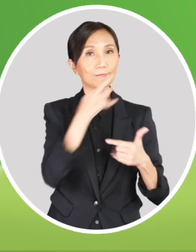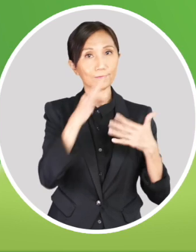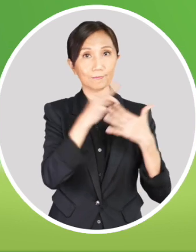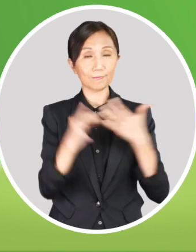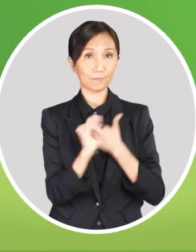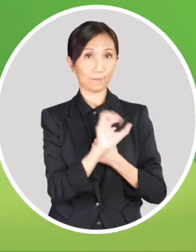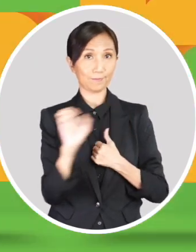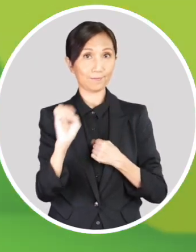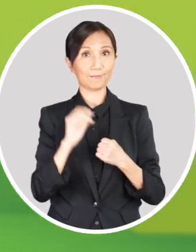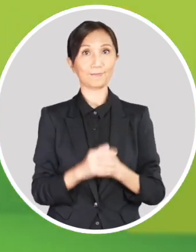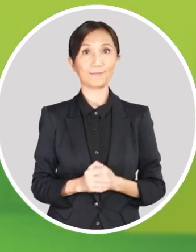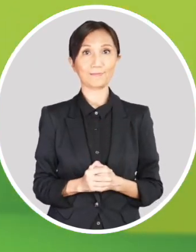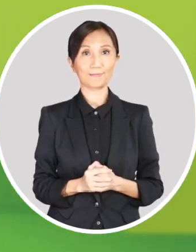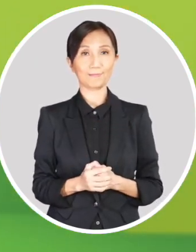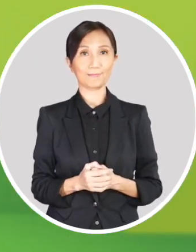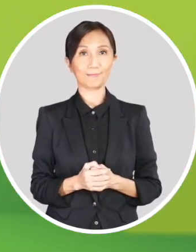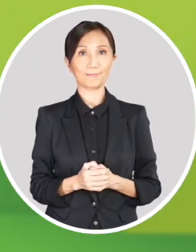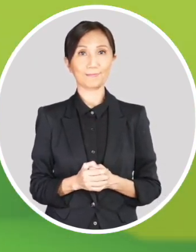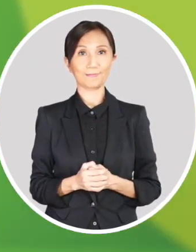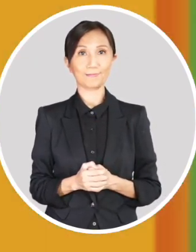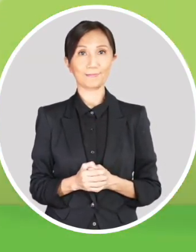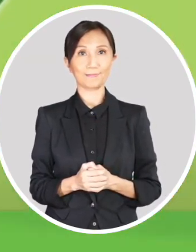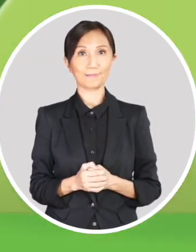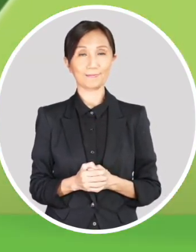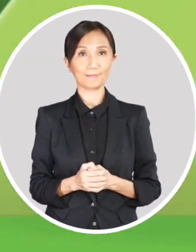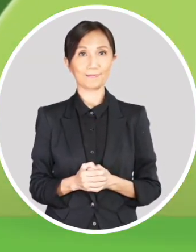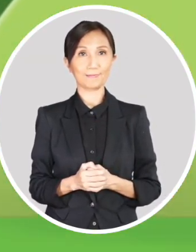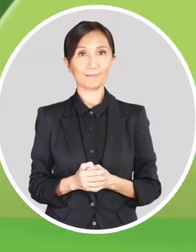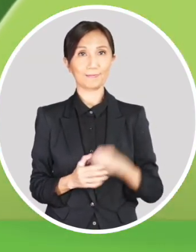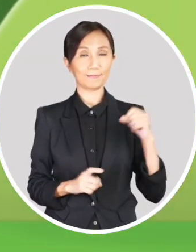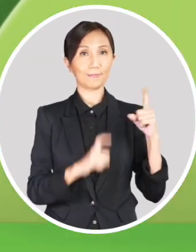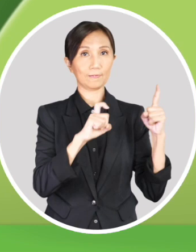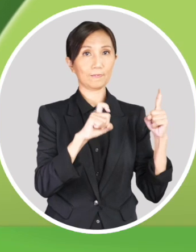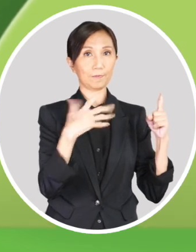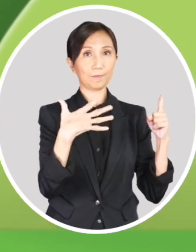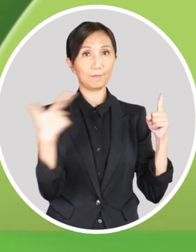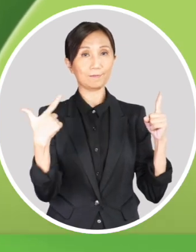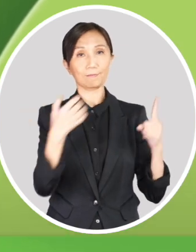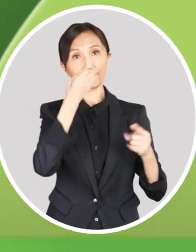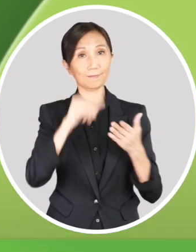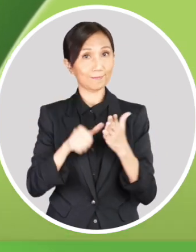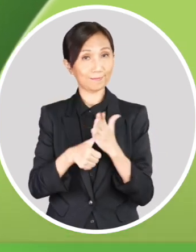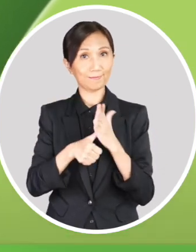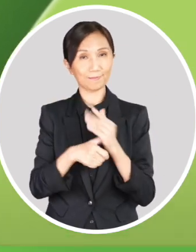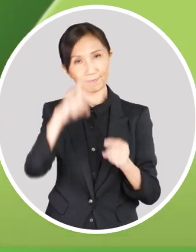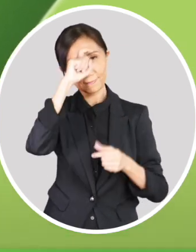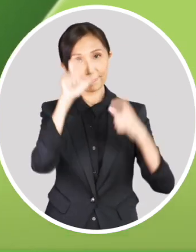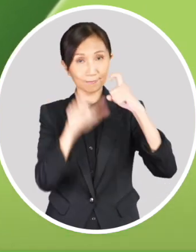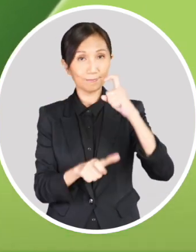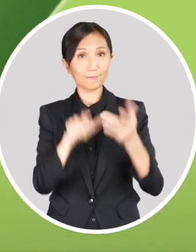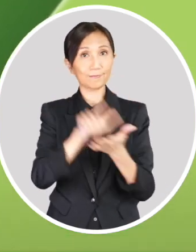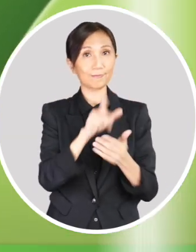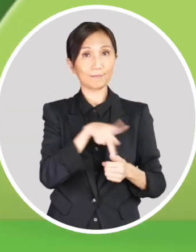of the $2 scheme will be lowered to 60. Hong Kong residents born in 1958 can apply for JoyYou Cards